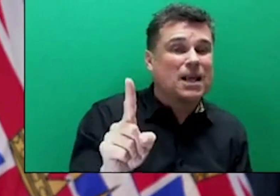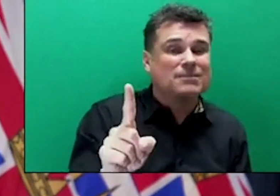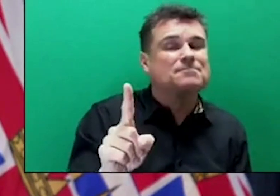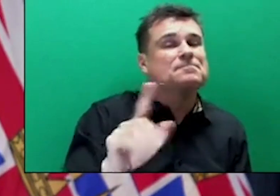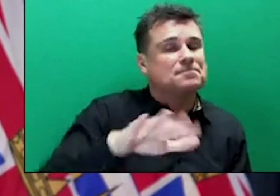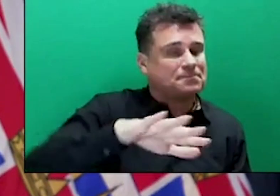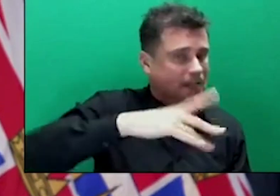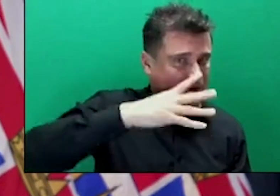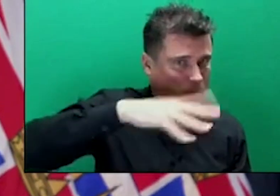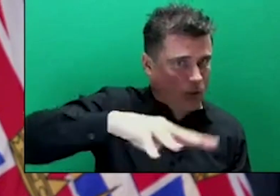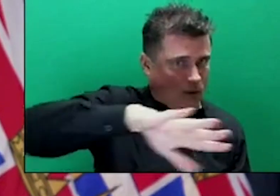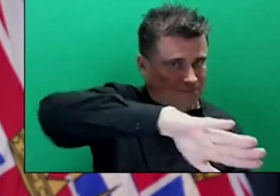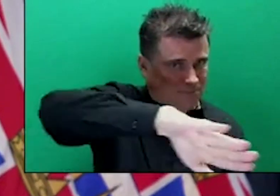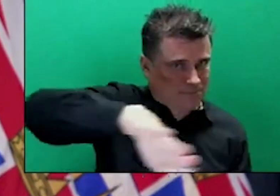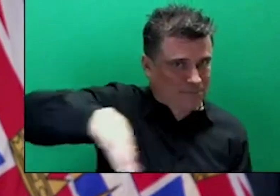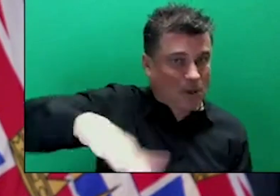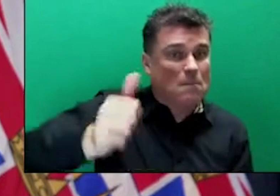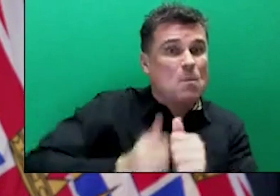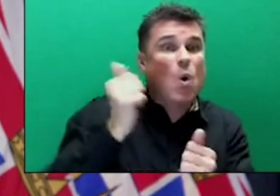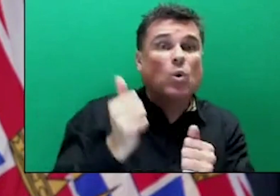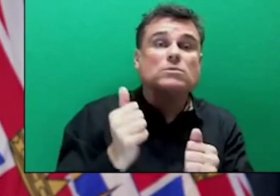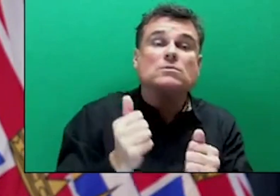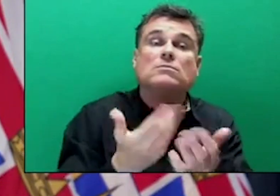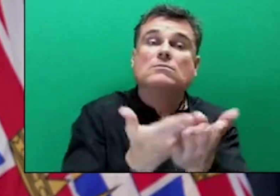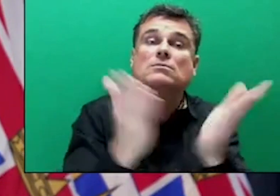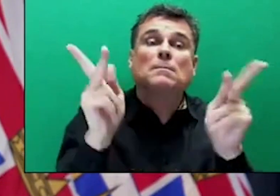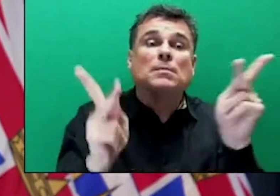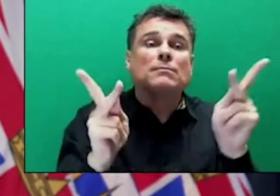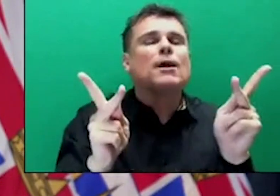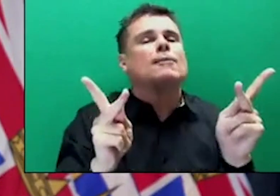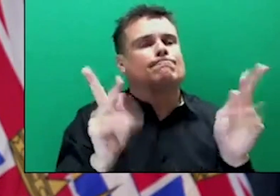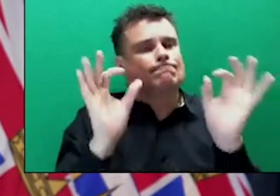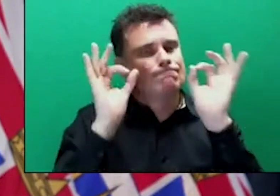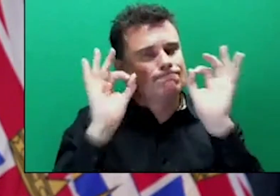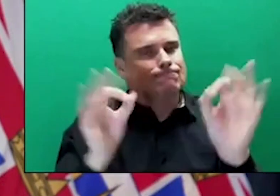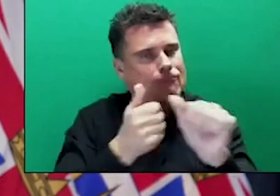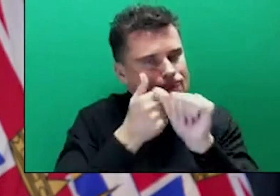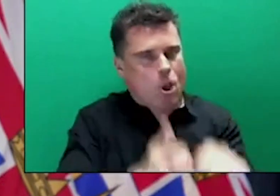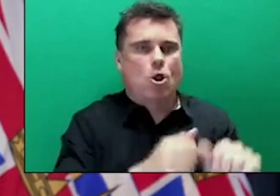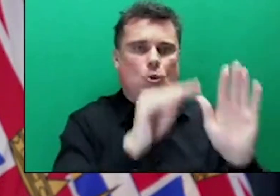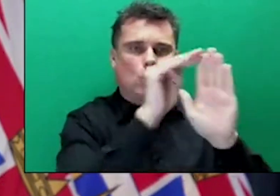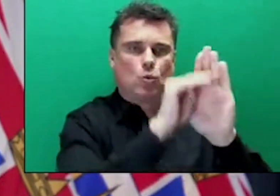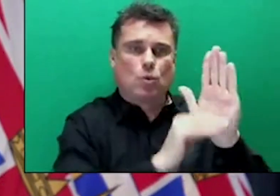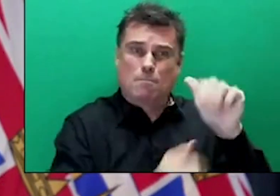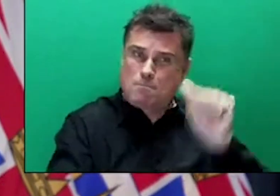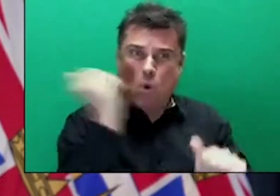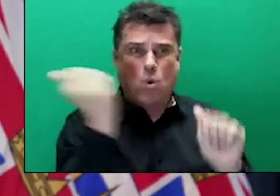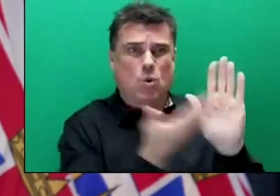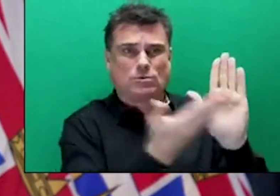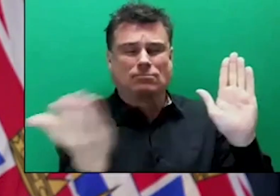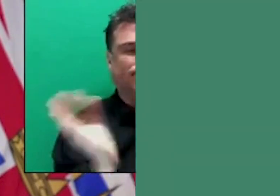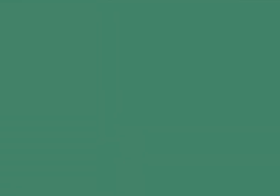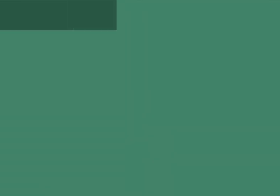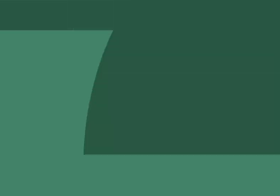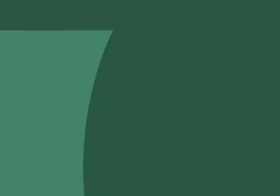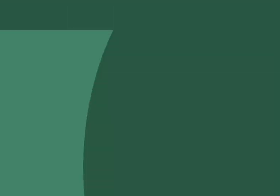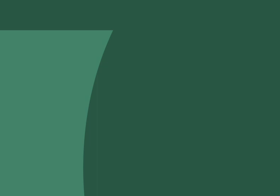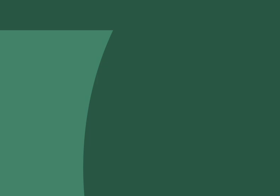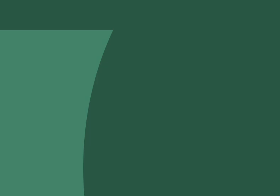wearing a mask protects the workers in the shop that I'm going to, and your wearing a mask protects everybody as well.